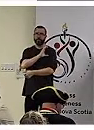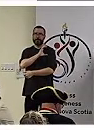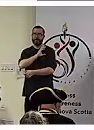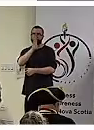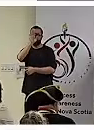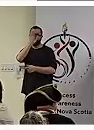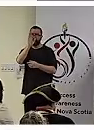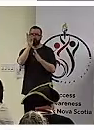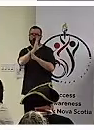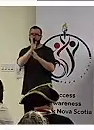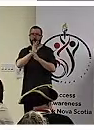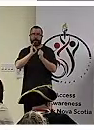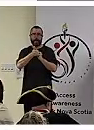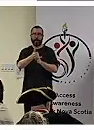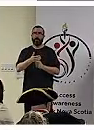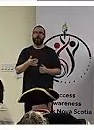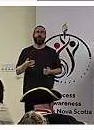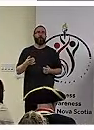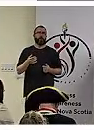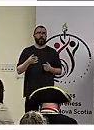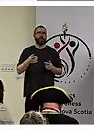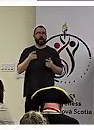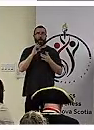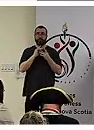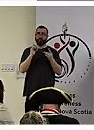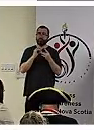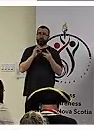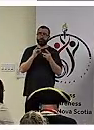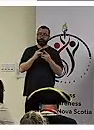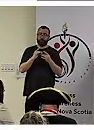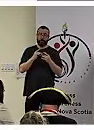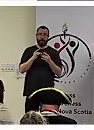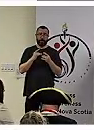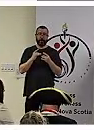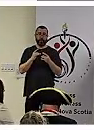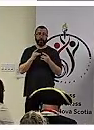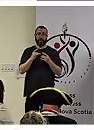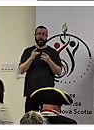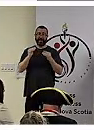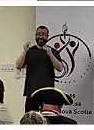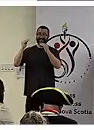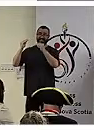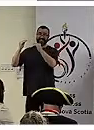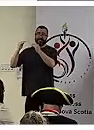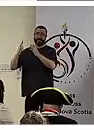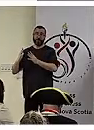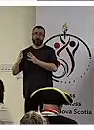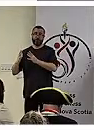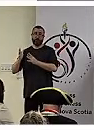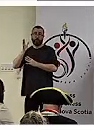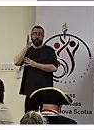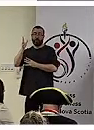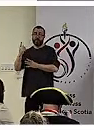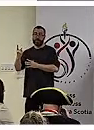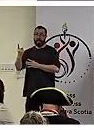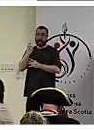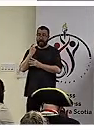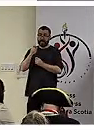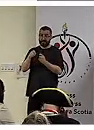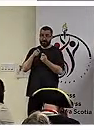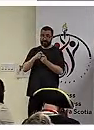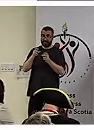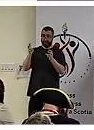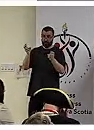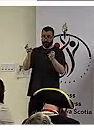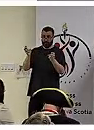that is what it was about was the teachers would either specifically ask us about certain topics to talk